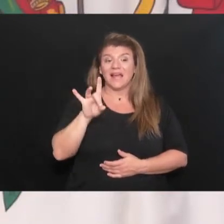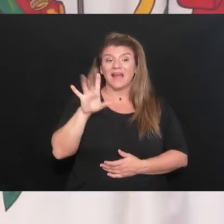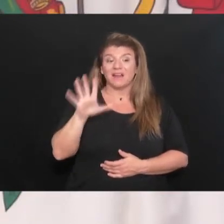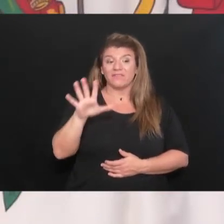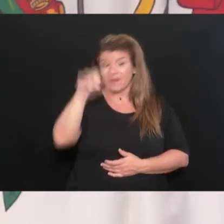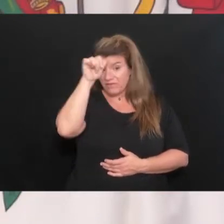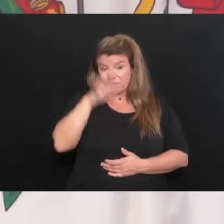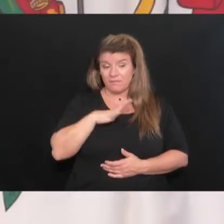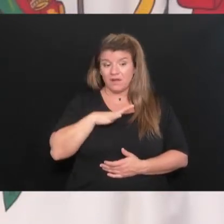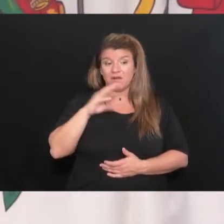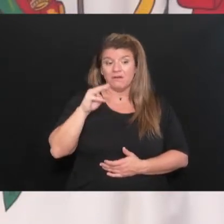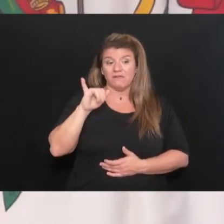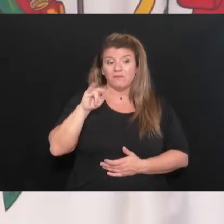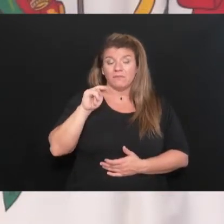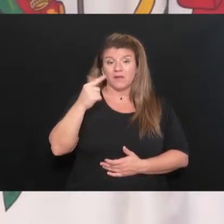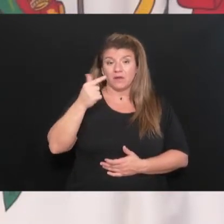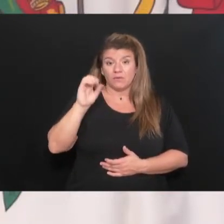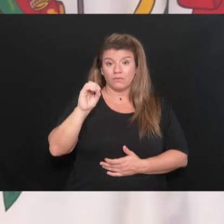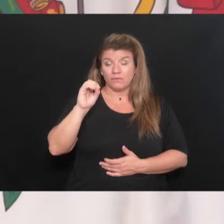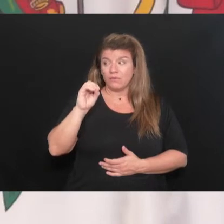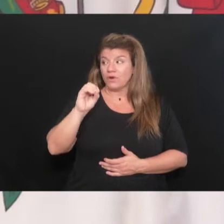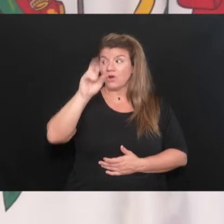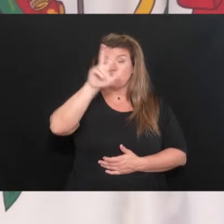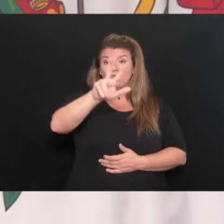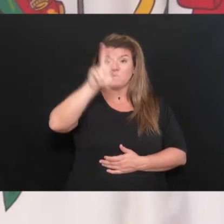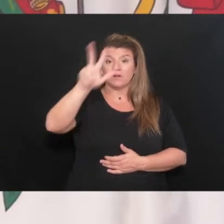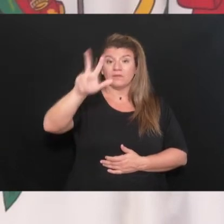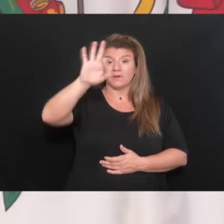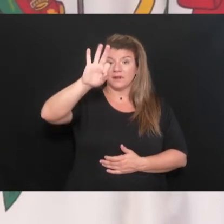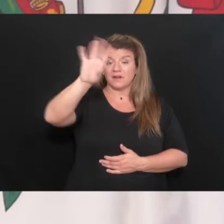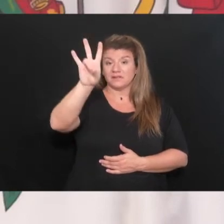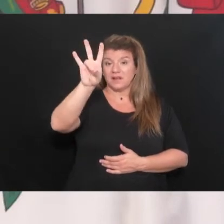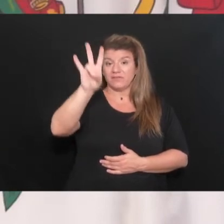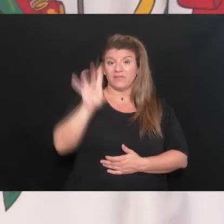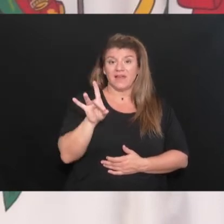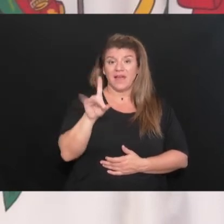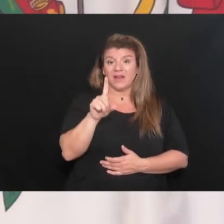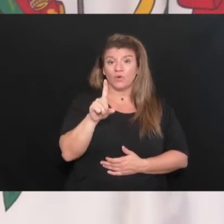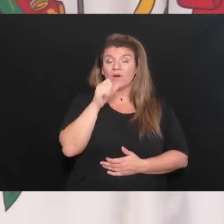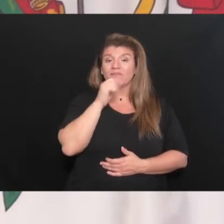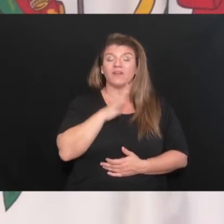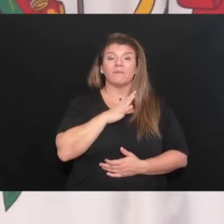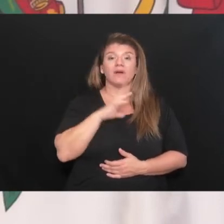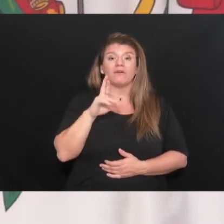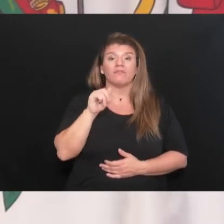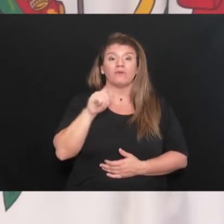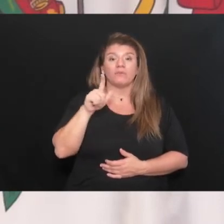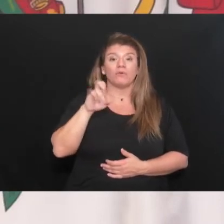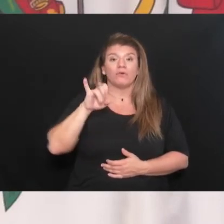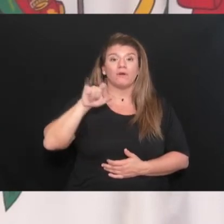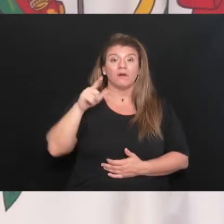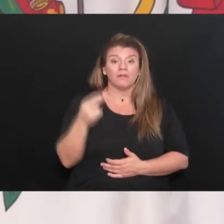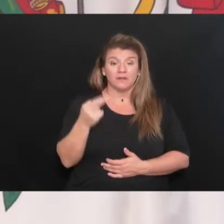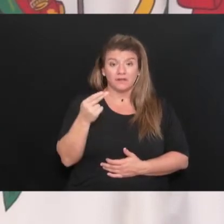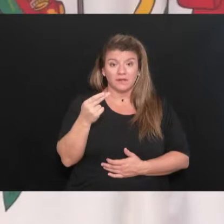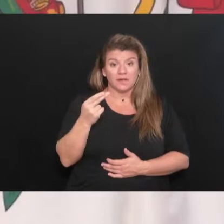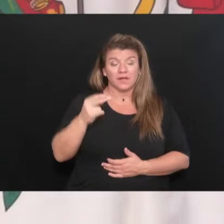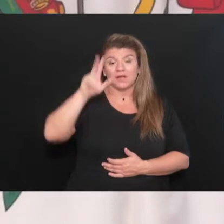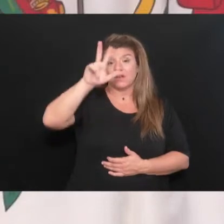85-year-old male from Mingo County. Our 3,397th death, an 81-year-old female from Raleigh County.